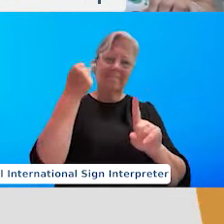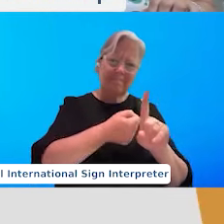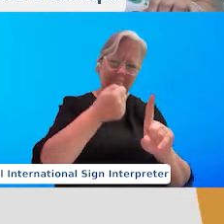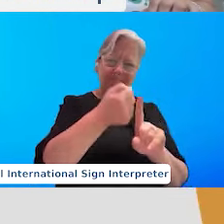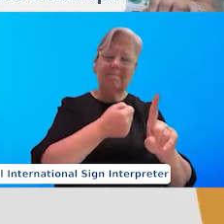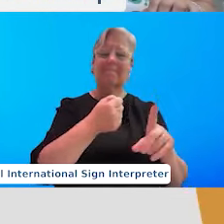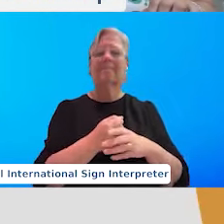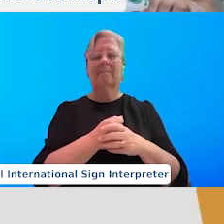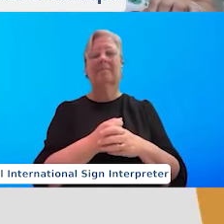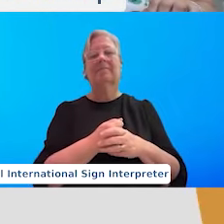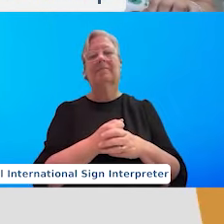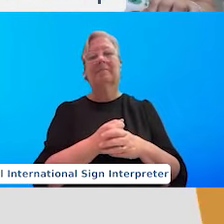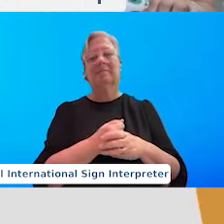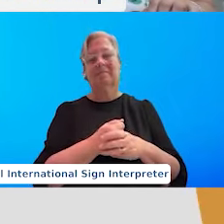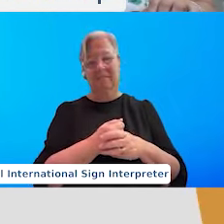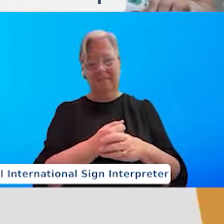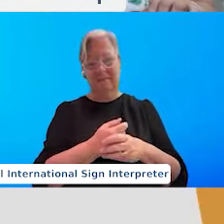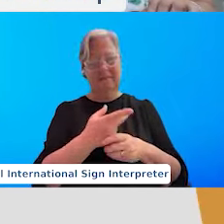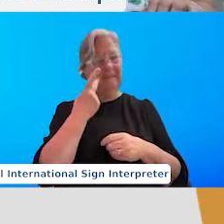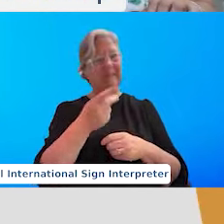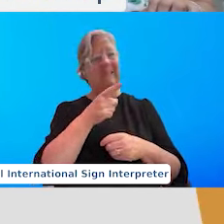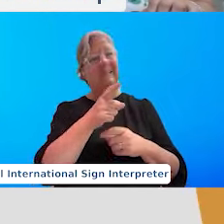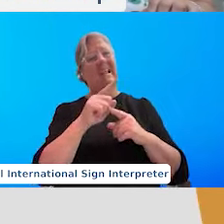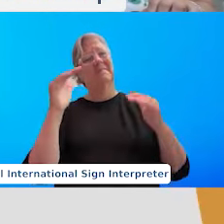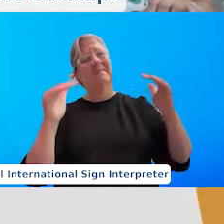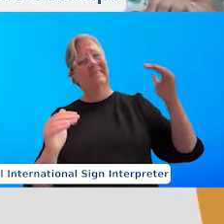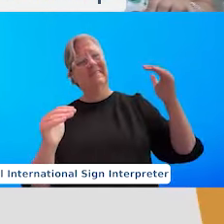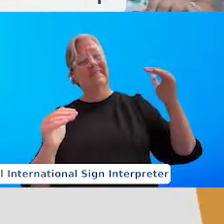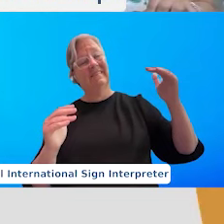and inclusivity of persons with disabilities